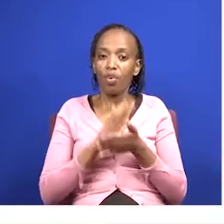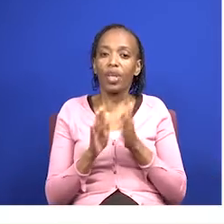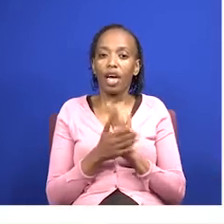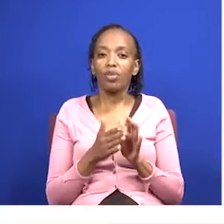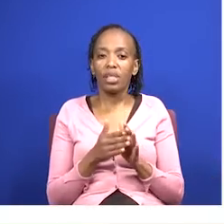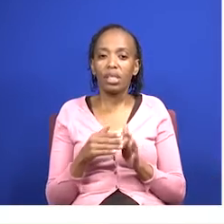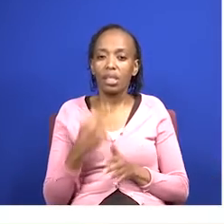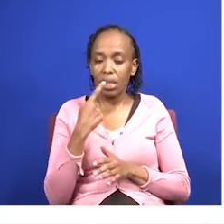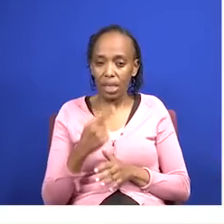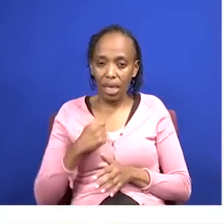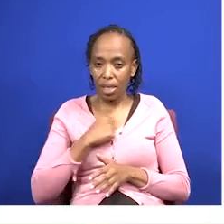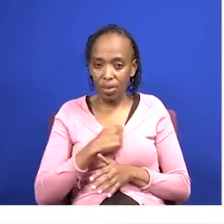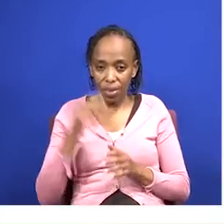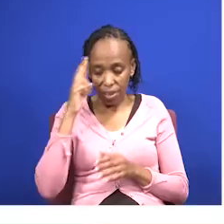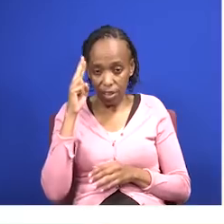without excuses.